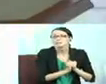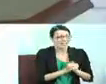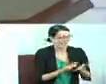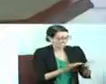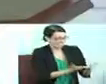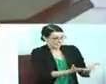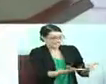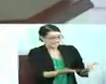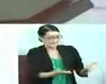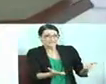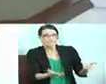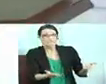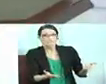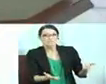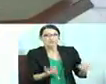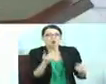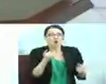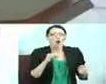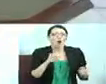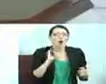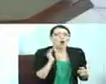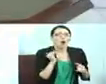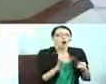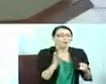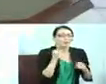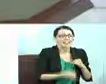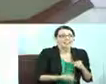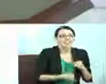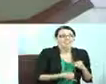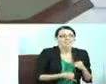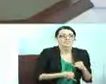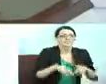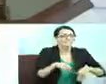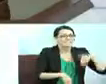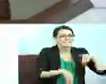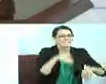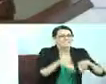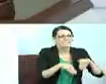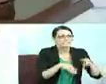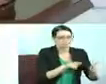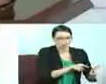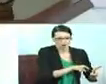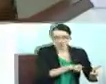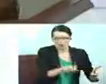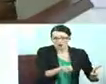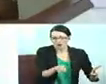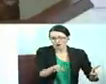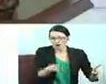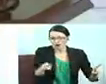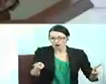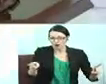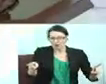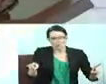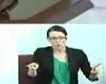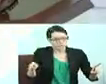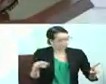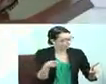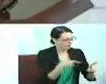lest our feet stray from the places, our God, where we met